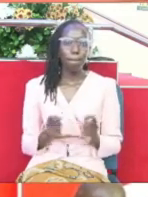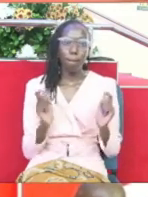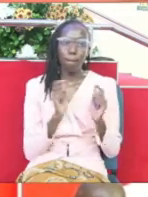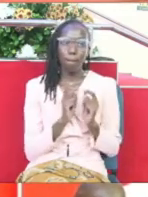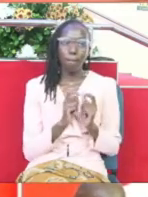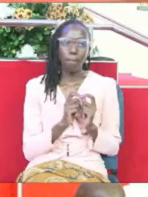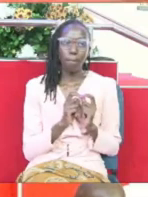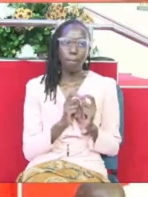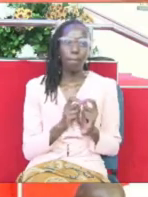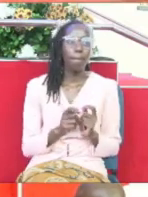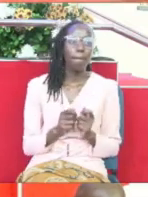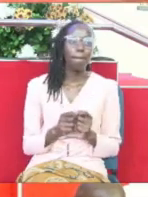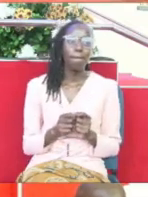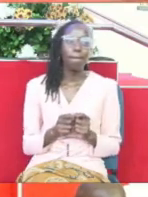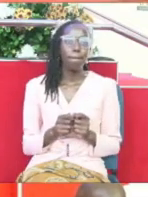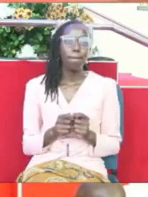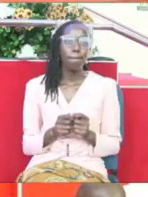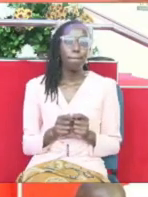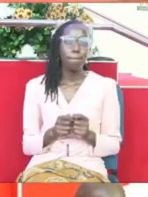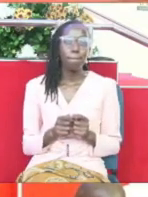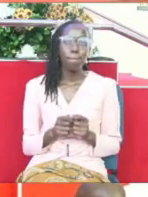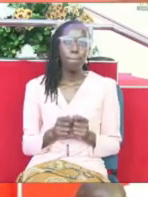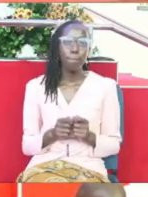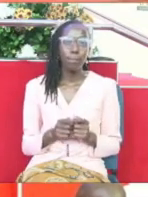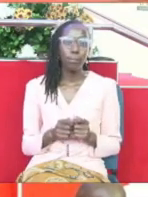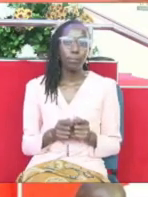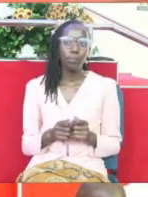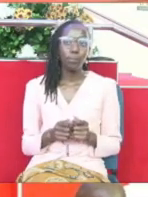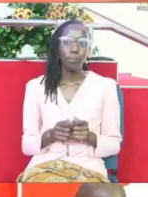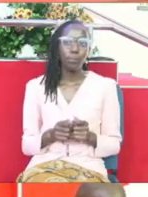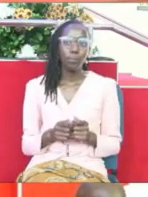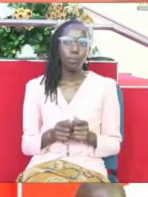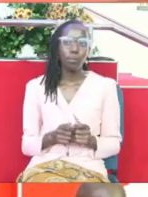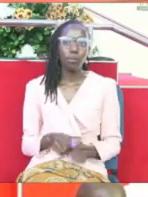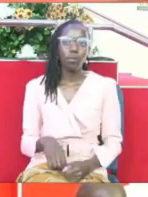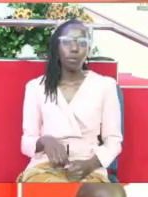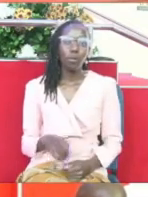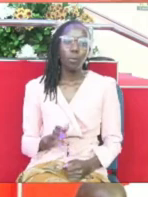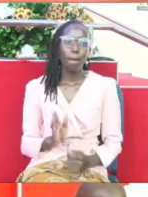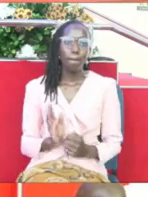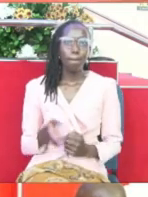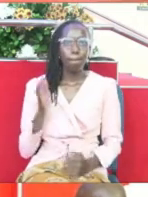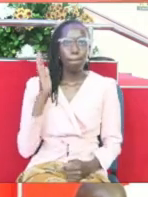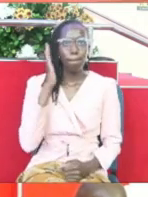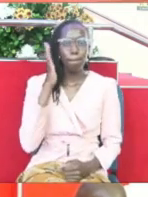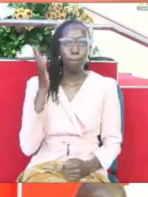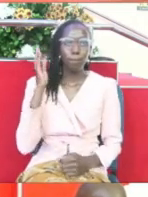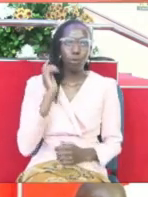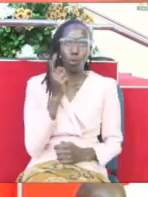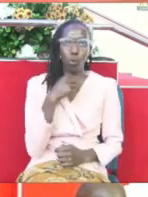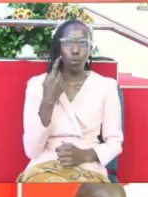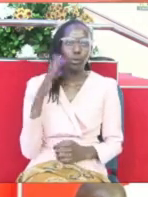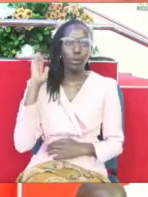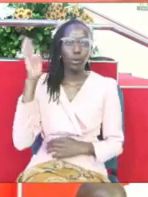was persuaded. Alikuwa ameamini that him who believed yule ambaye alimuamini was able able to keep that which he